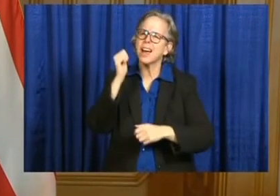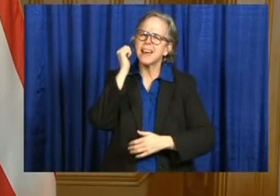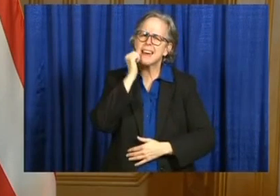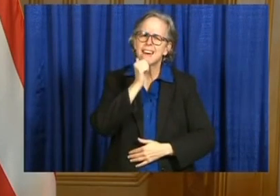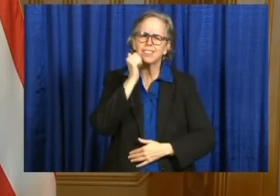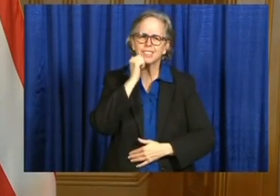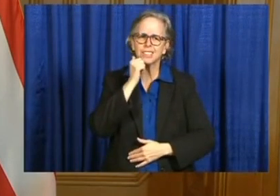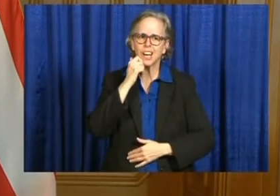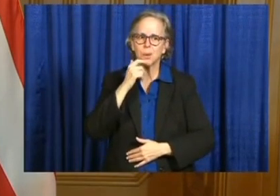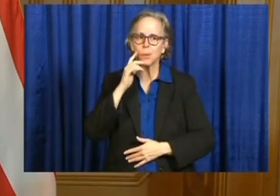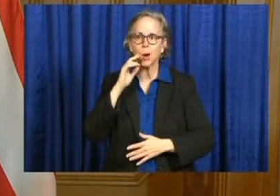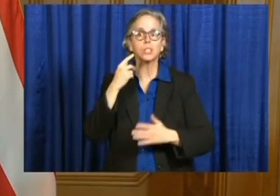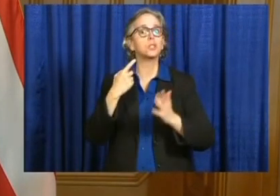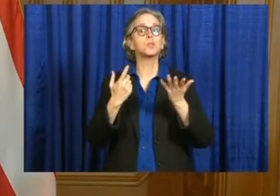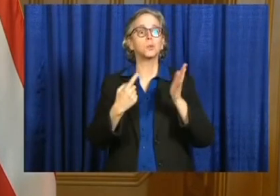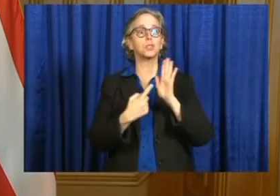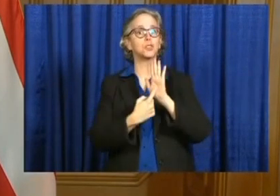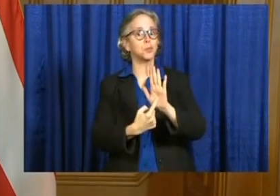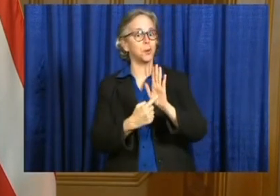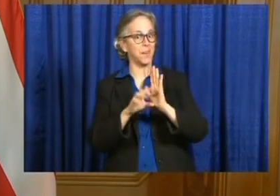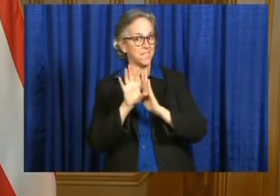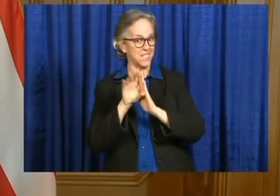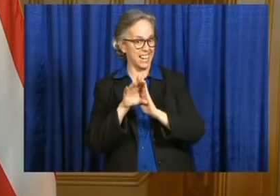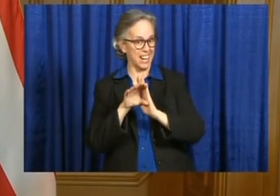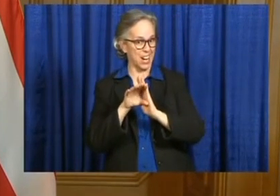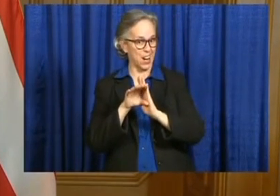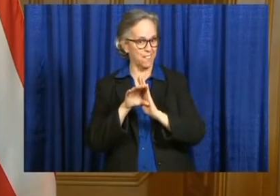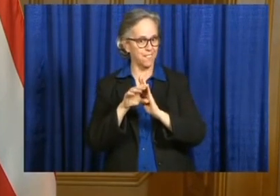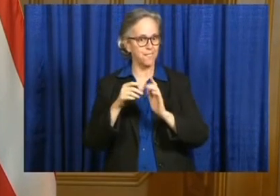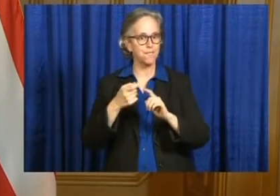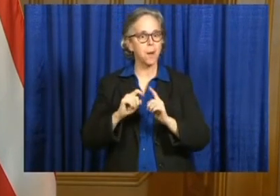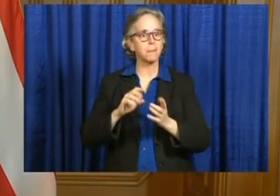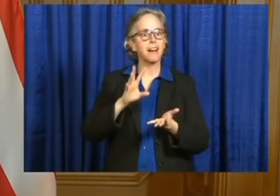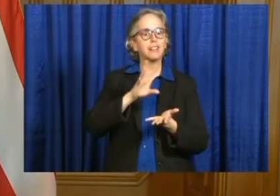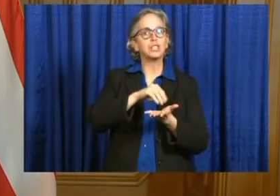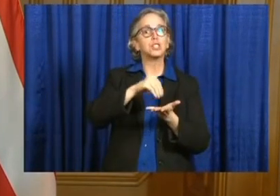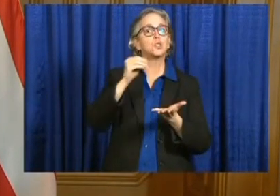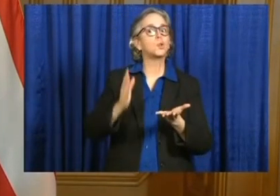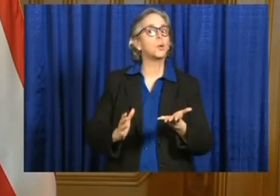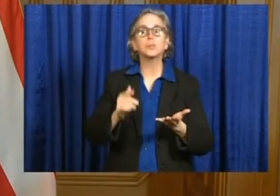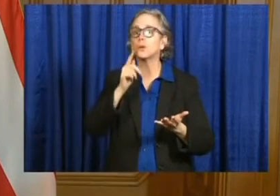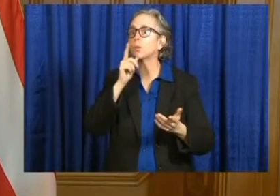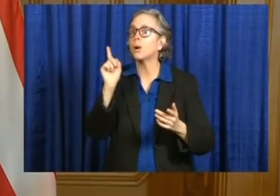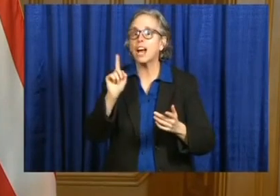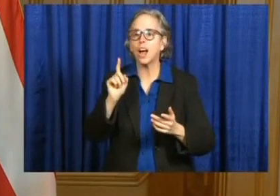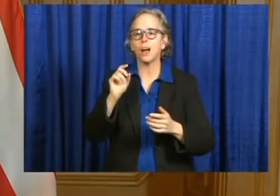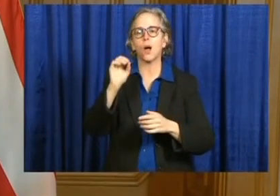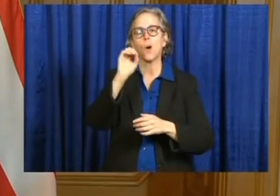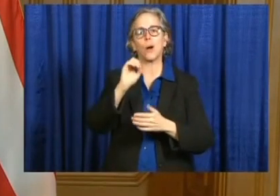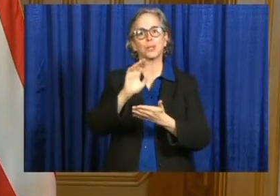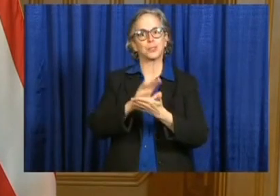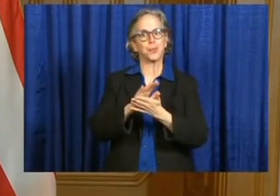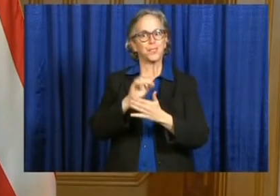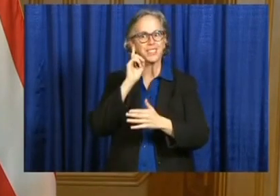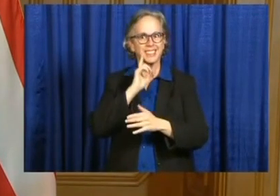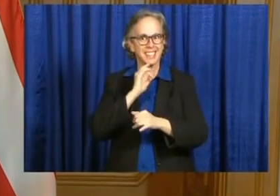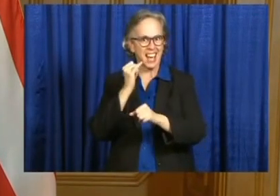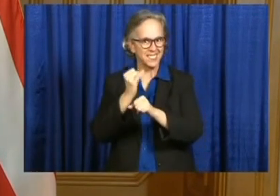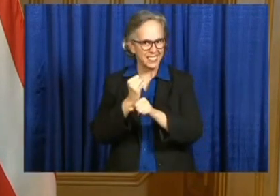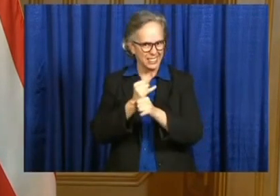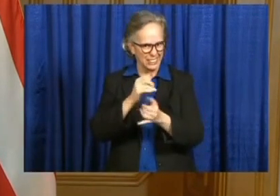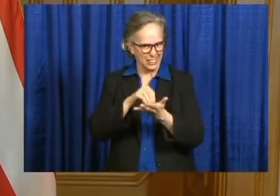video, and this is a video that comes from the students at the Ohio School for the Deaf.